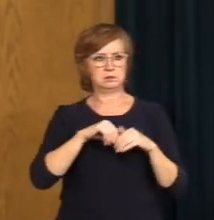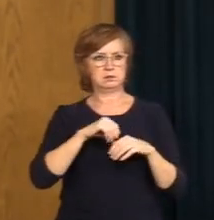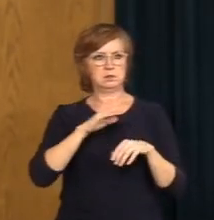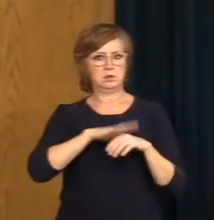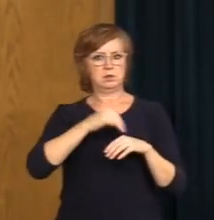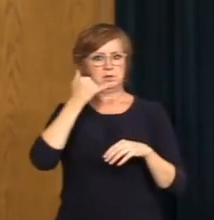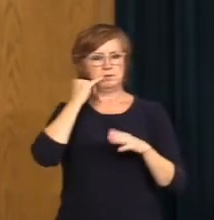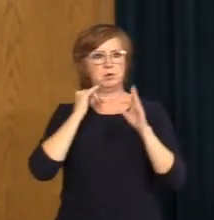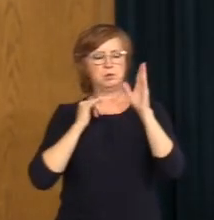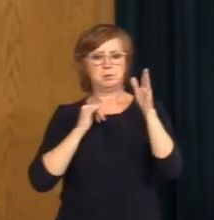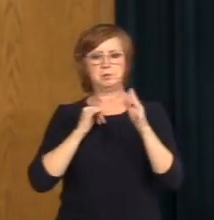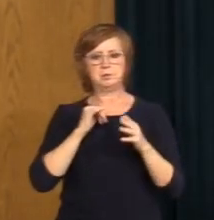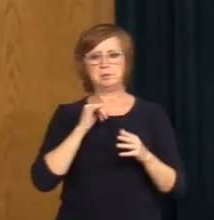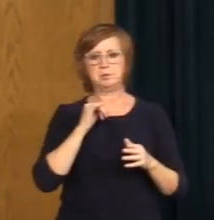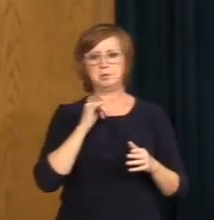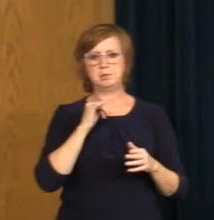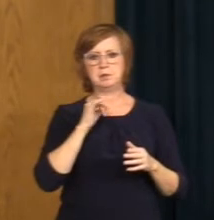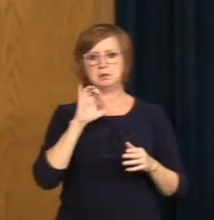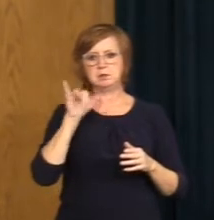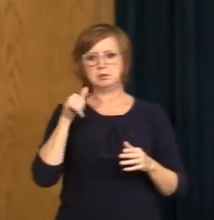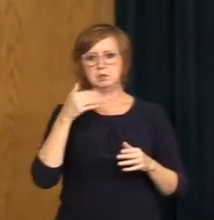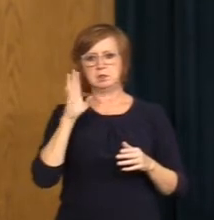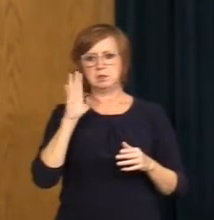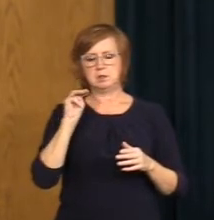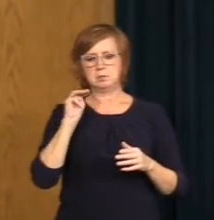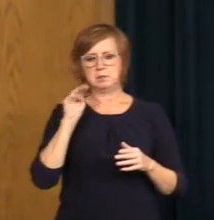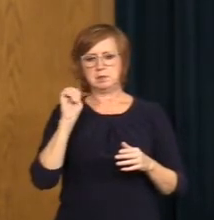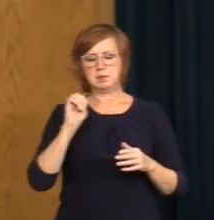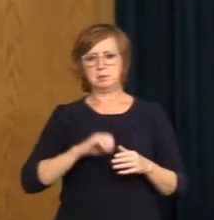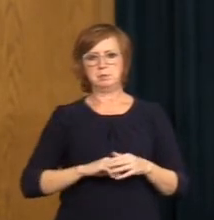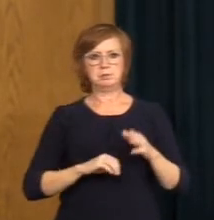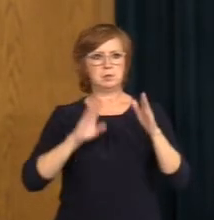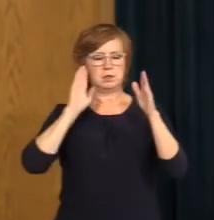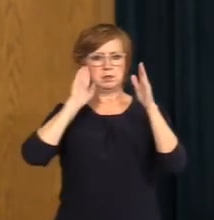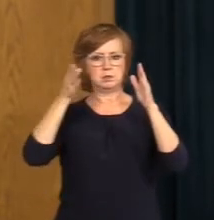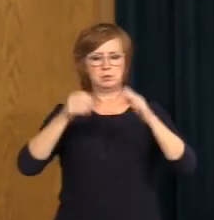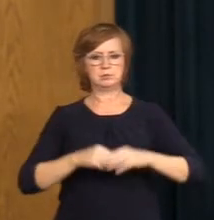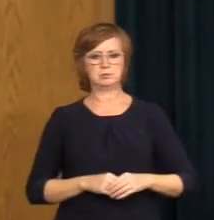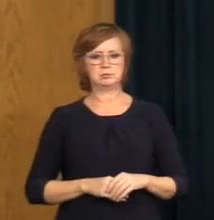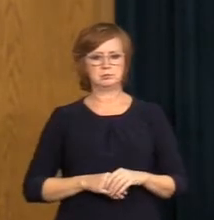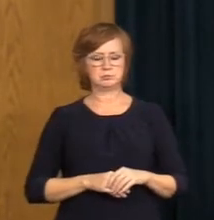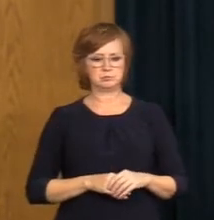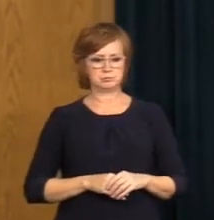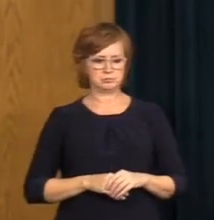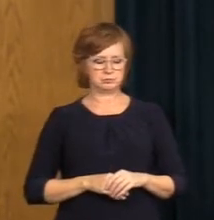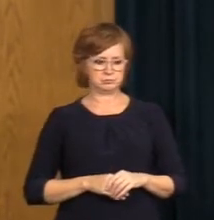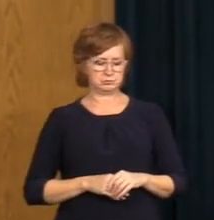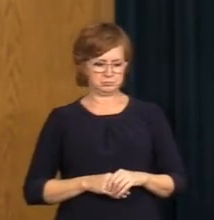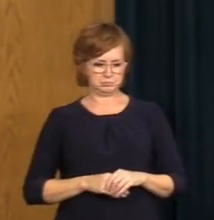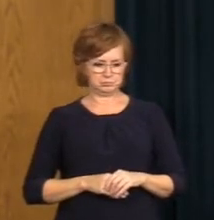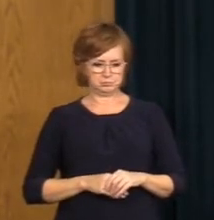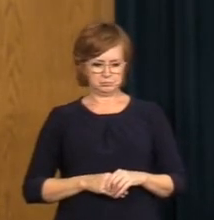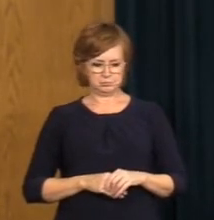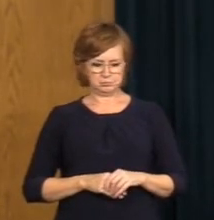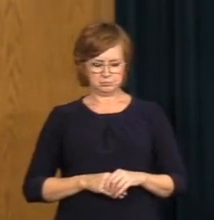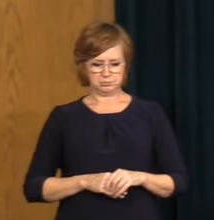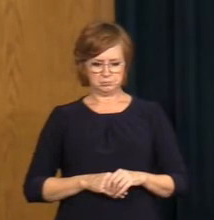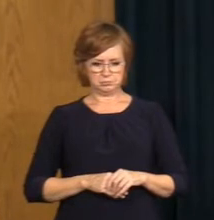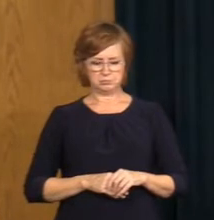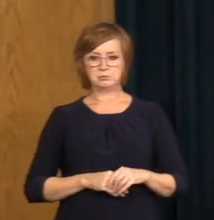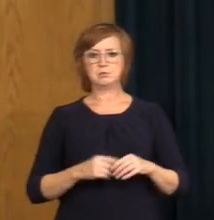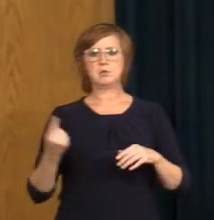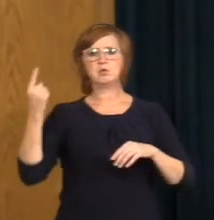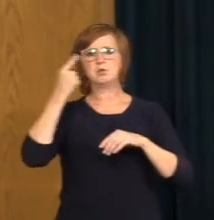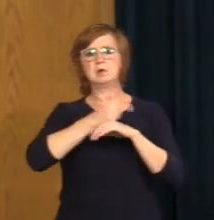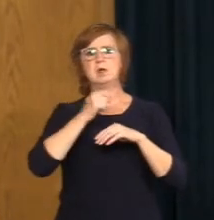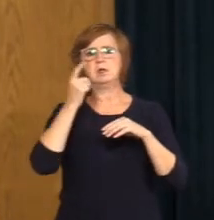please. We have Britton Gray from CJME. Yeah, hello, Dr. Shahab. I'm just wondering, we're reading through the release put out today